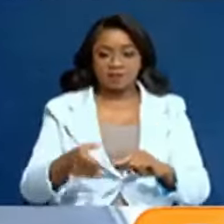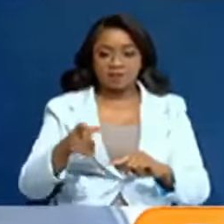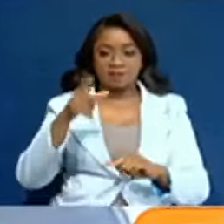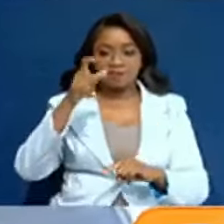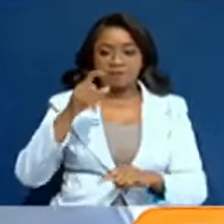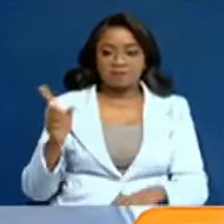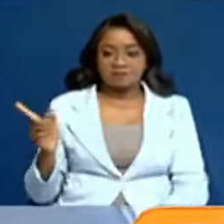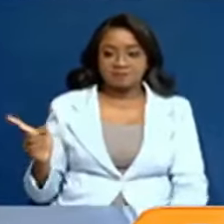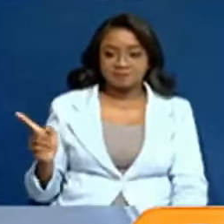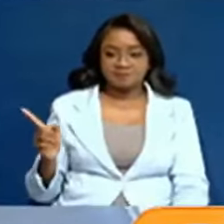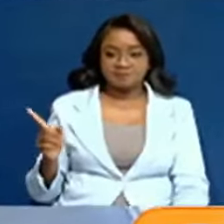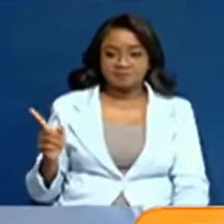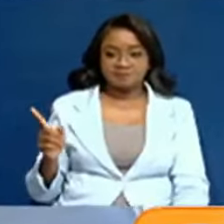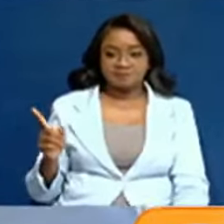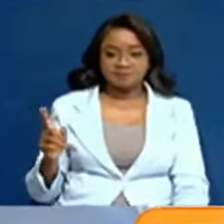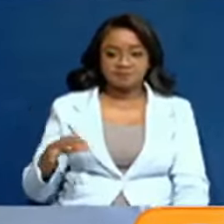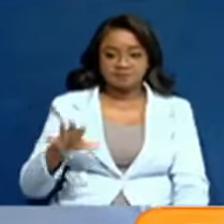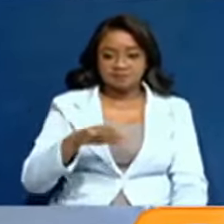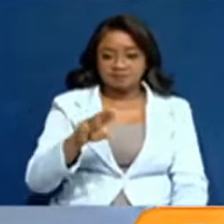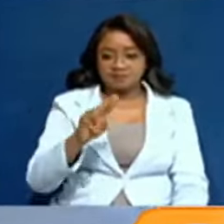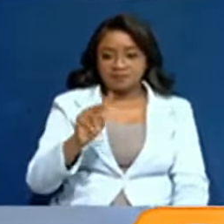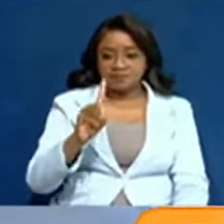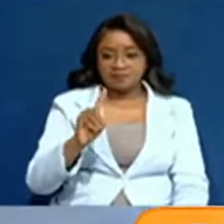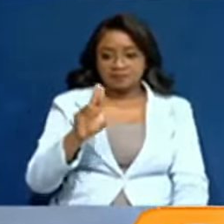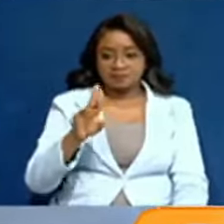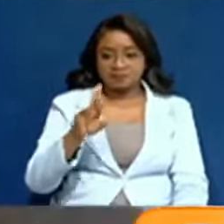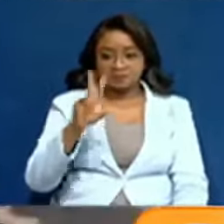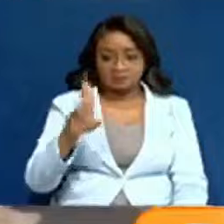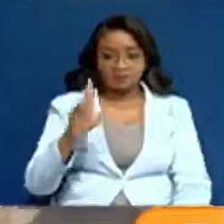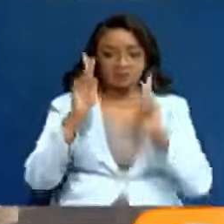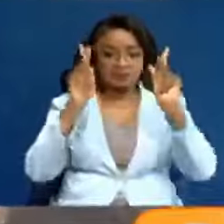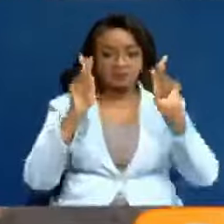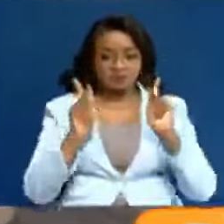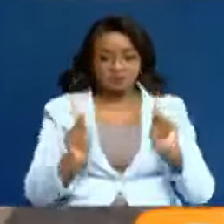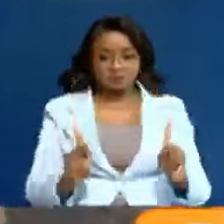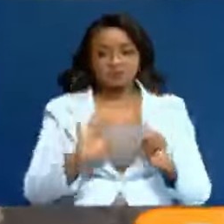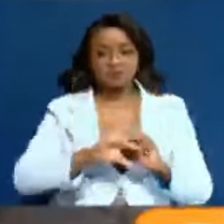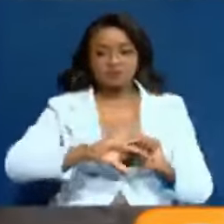At this site in Nduru area, Nyando, Kisumu County,